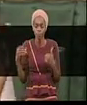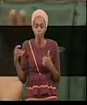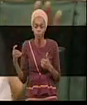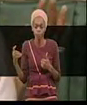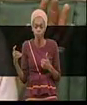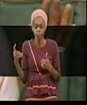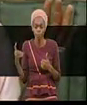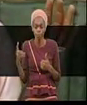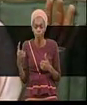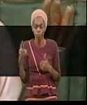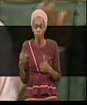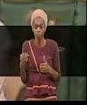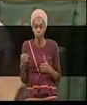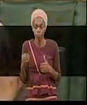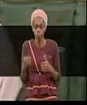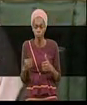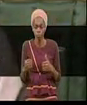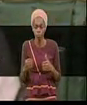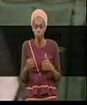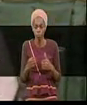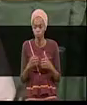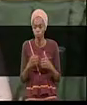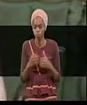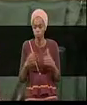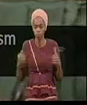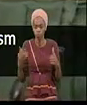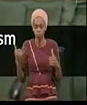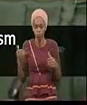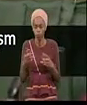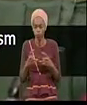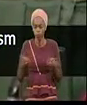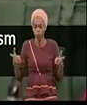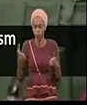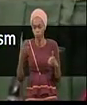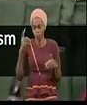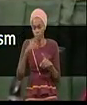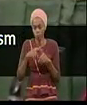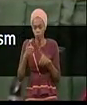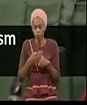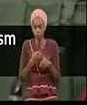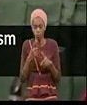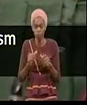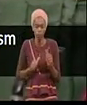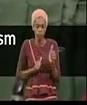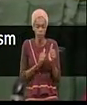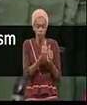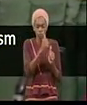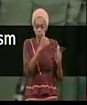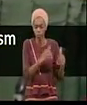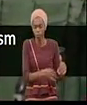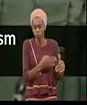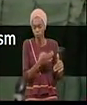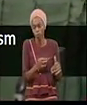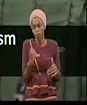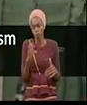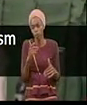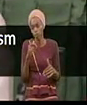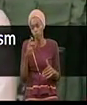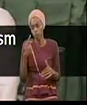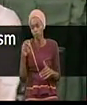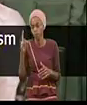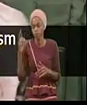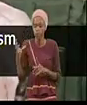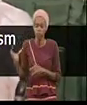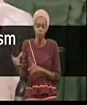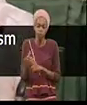the bridge was far too wide. But from the far side of the chasm, you held me